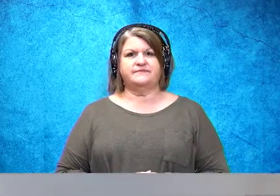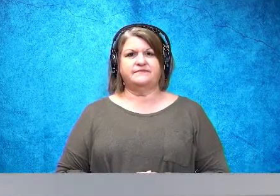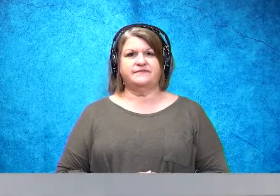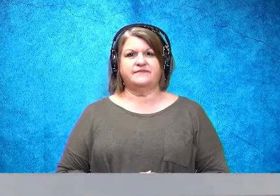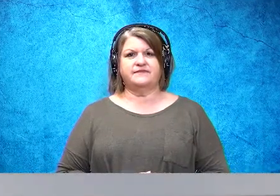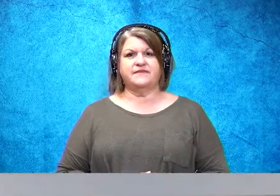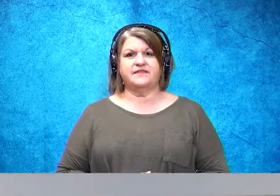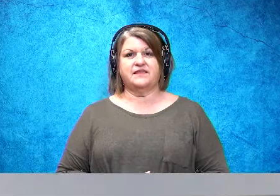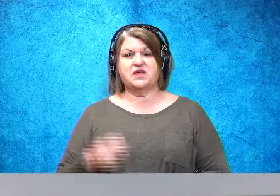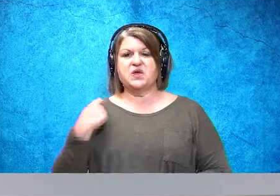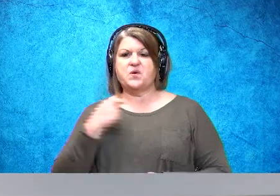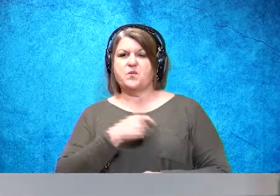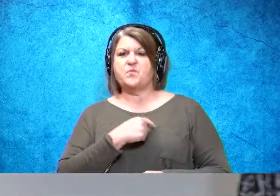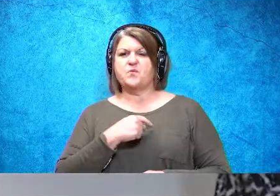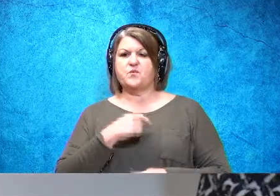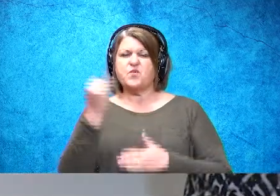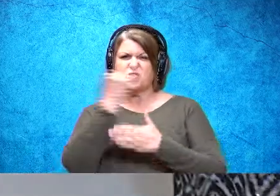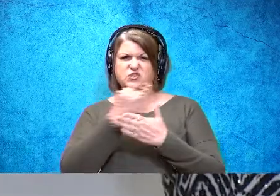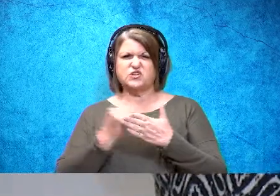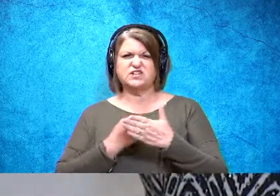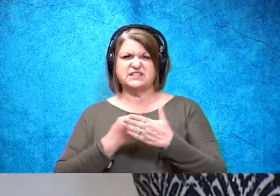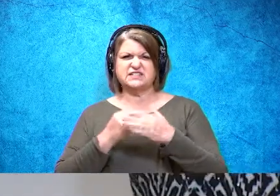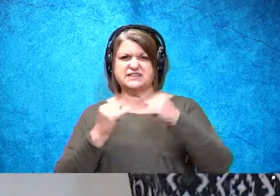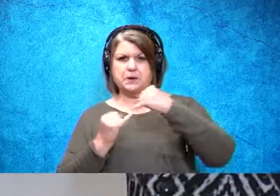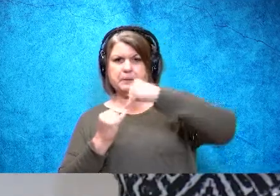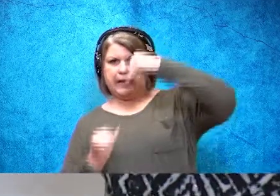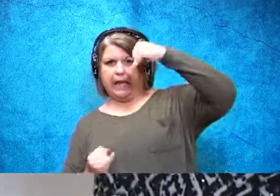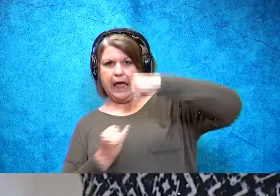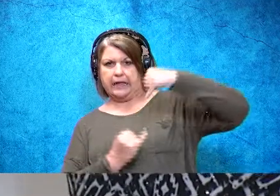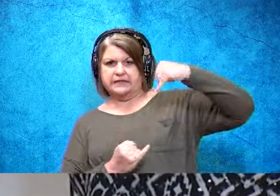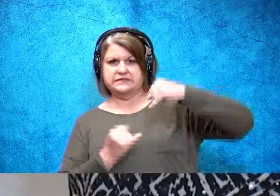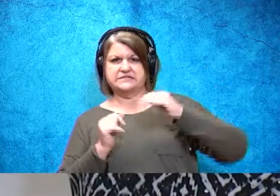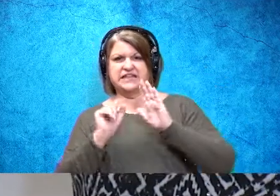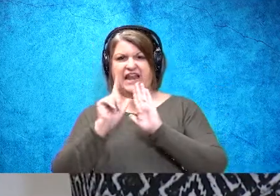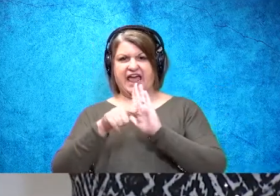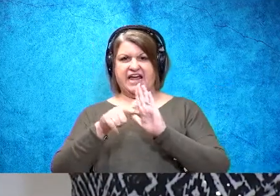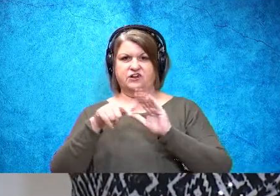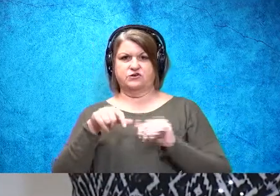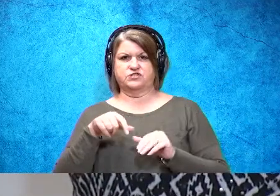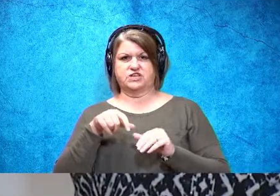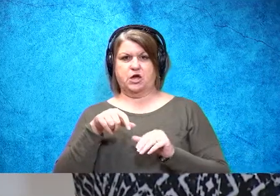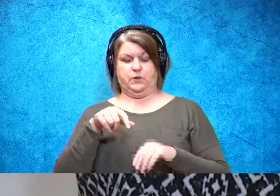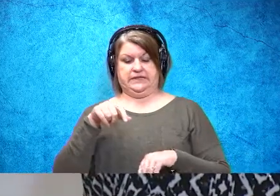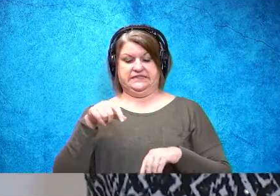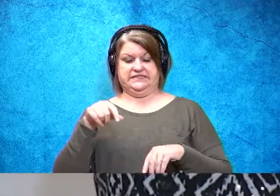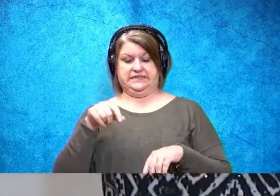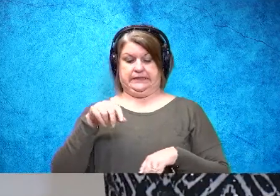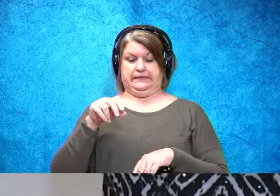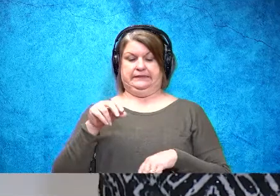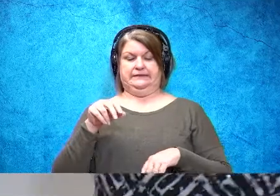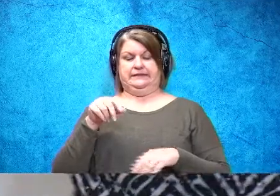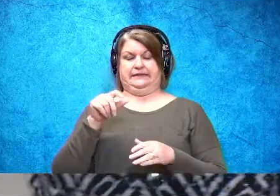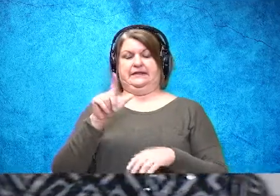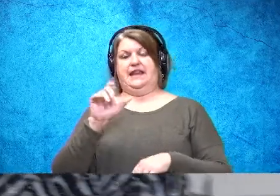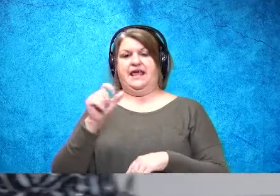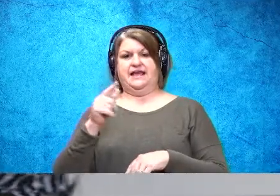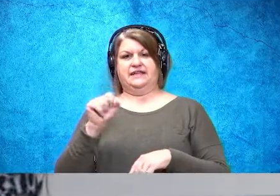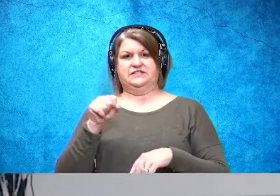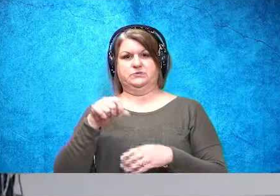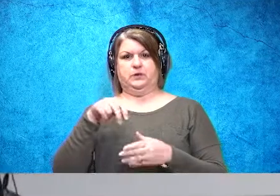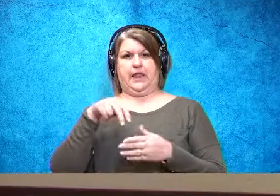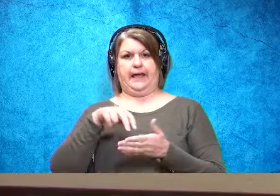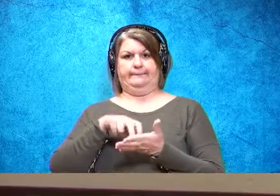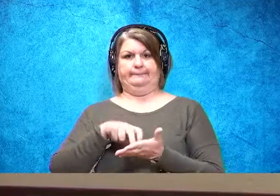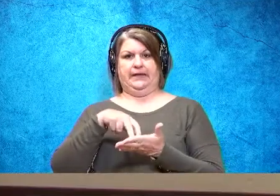All right, and we're going to add some lines in there in a minute so that he can bend his legs. Let's do the robot's arms. Do you want to add any